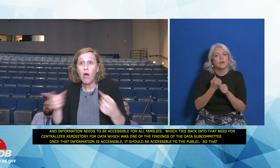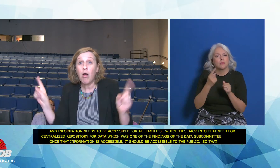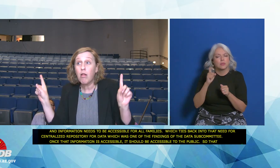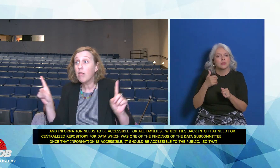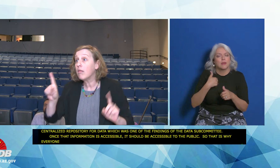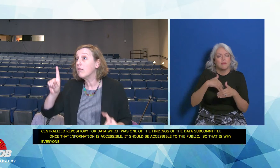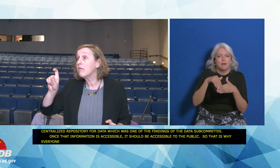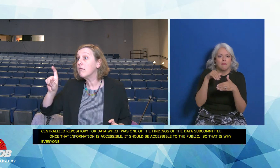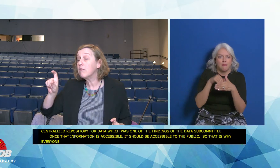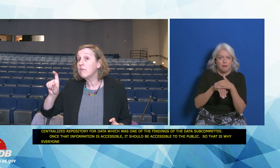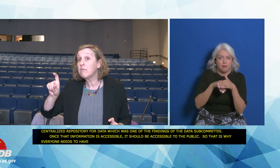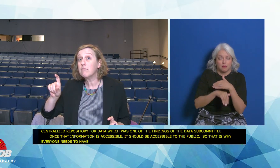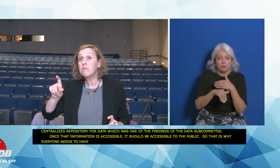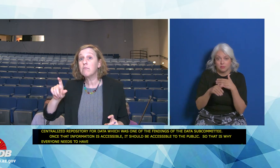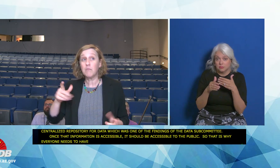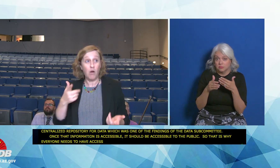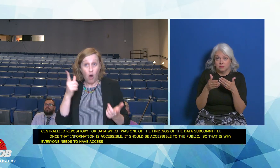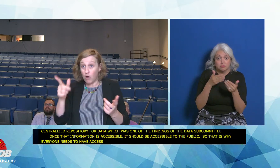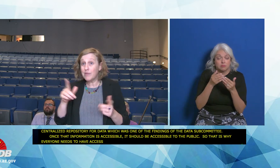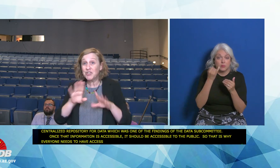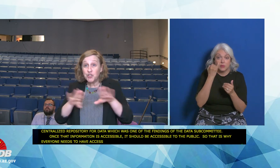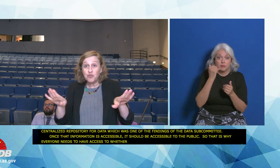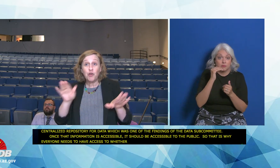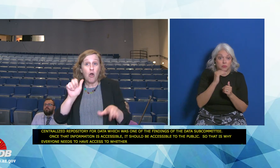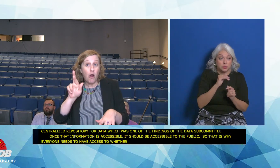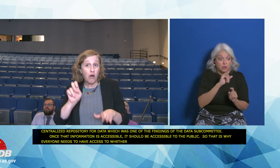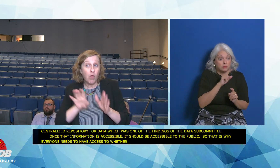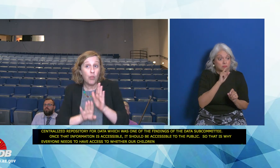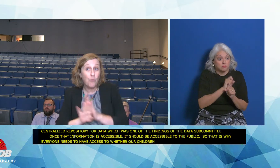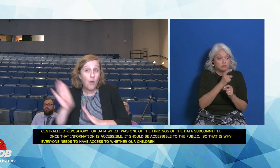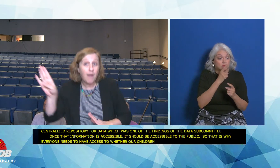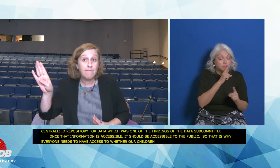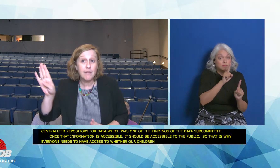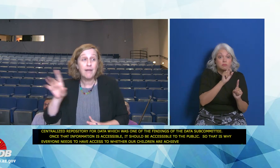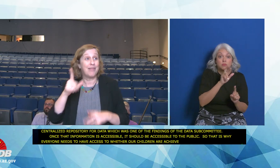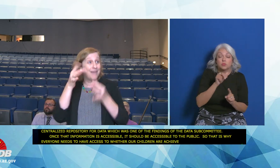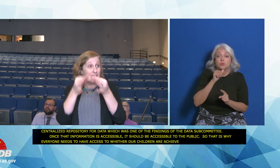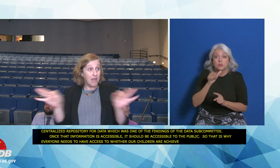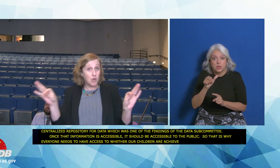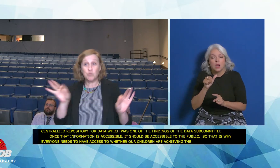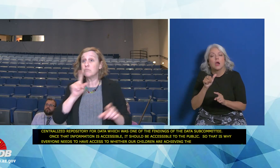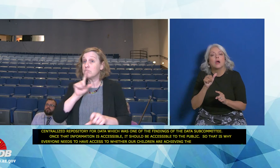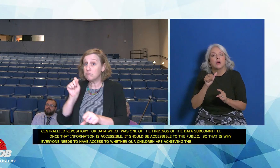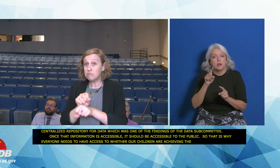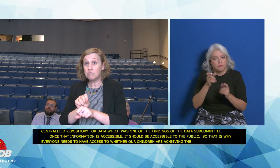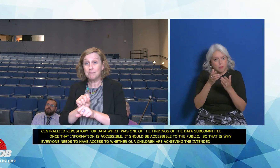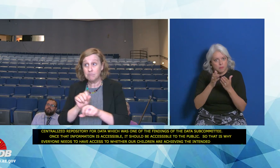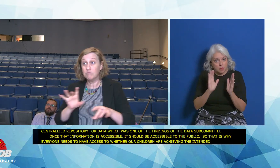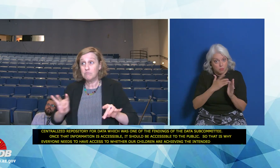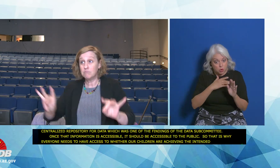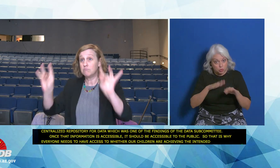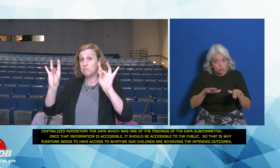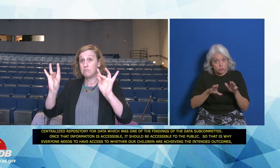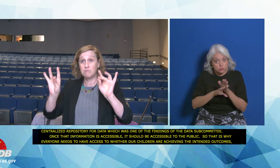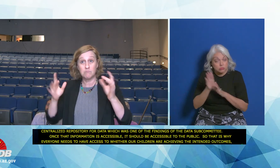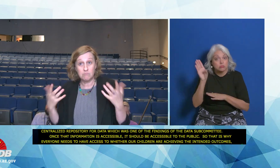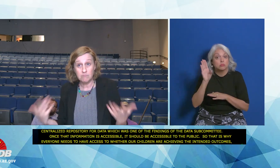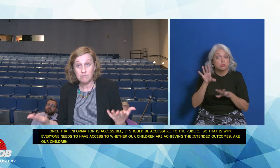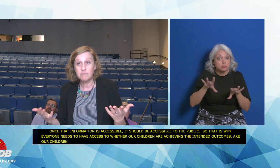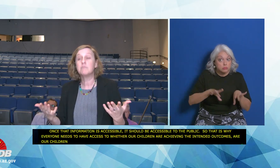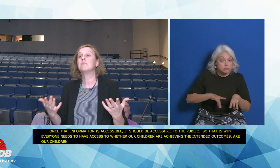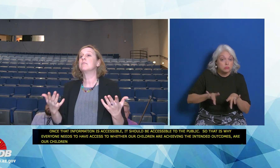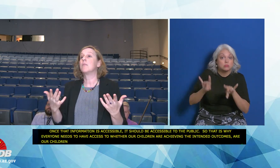have access to whether our children are achieving the intended outcomes. Are our children thriving? Are